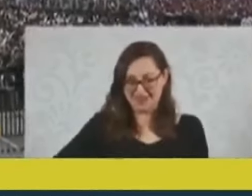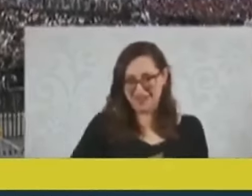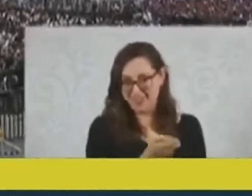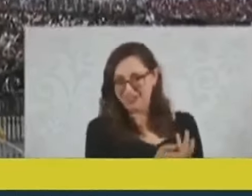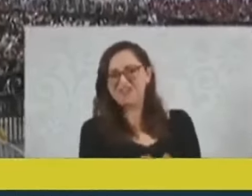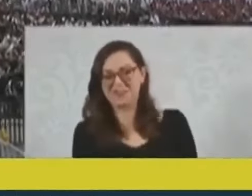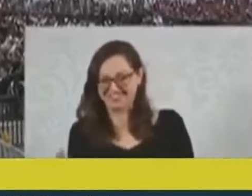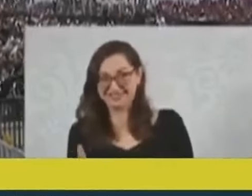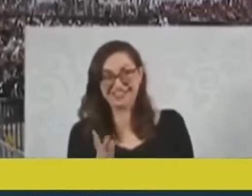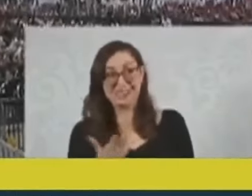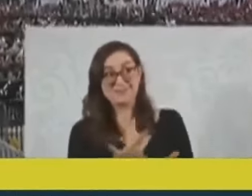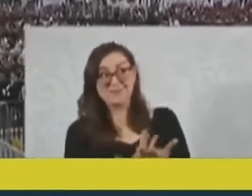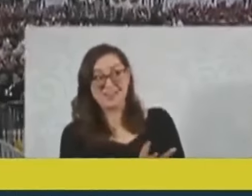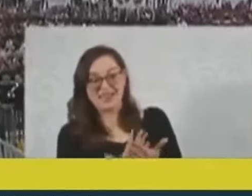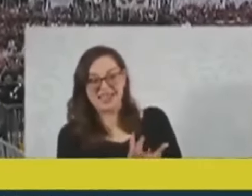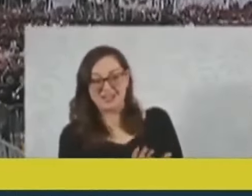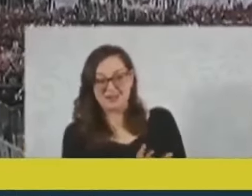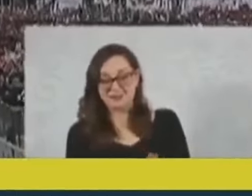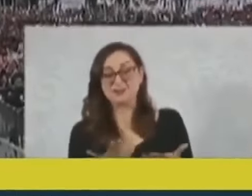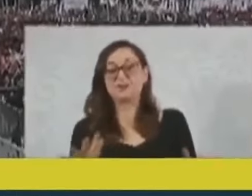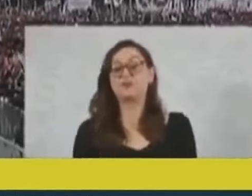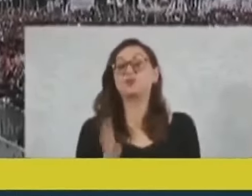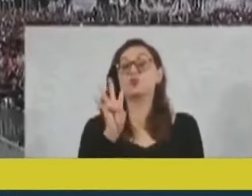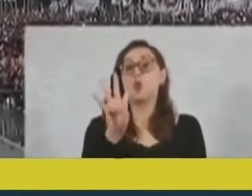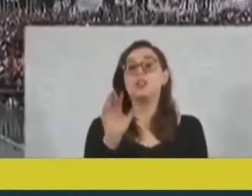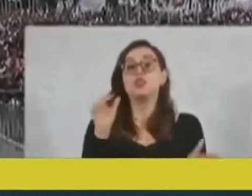Here, the governor is.